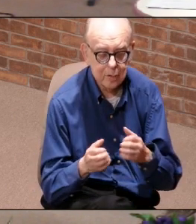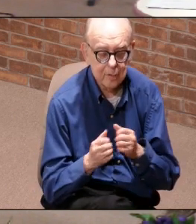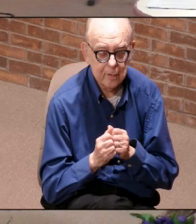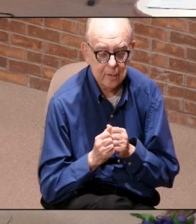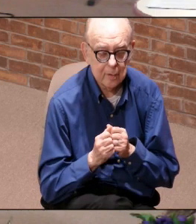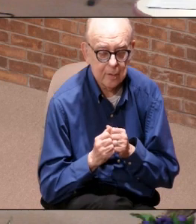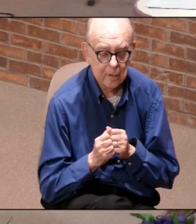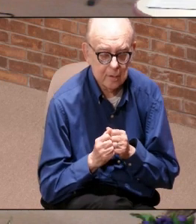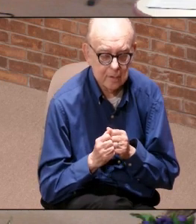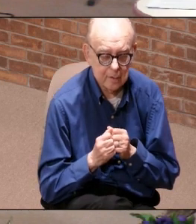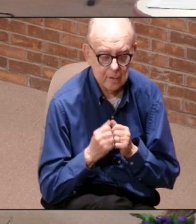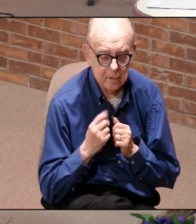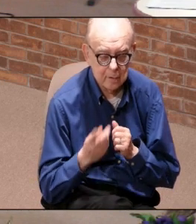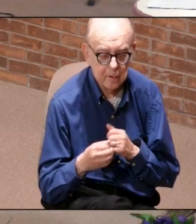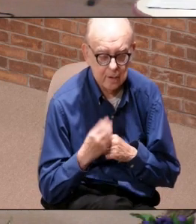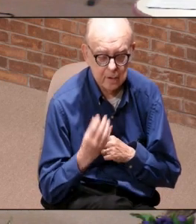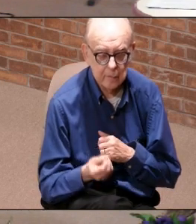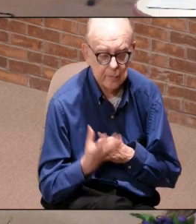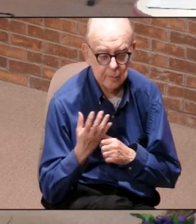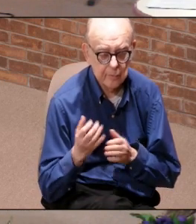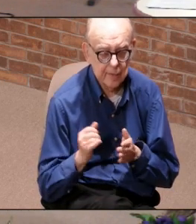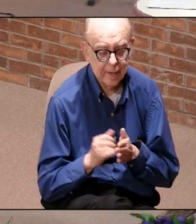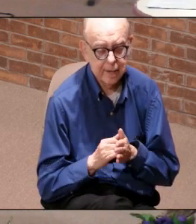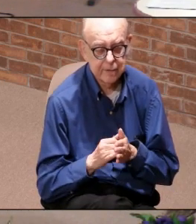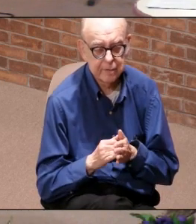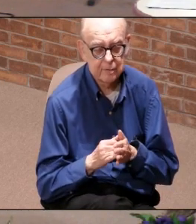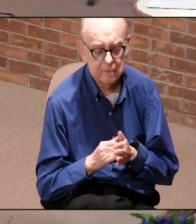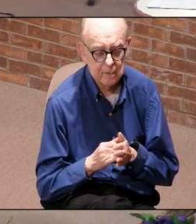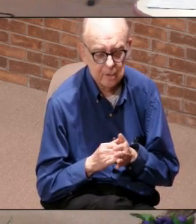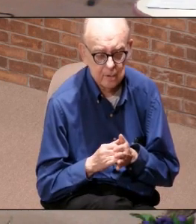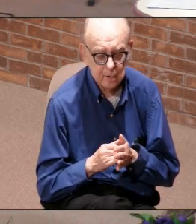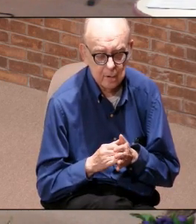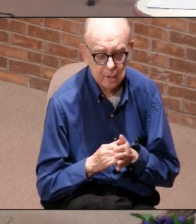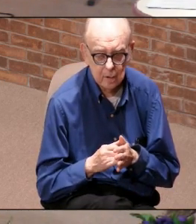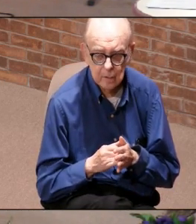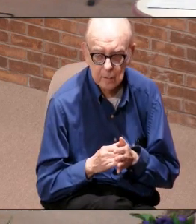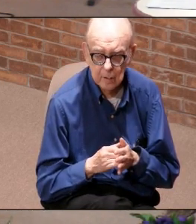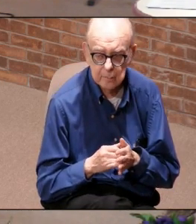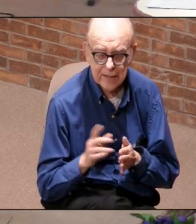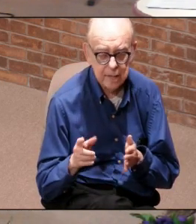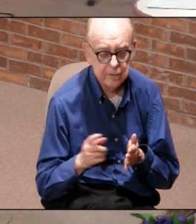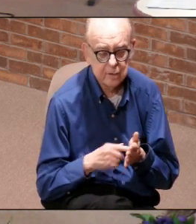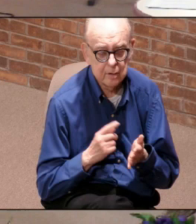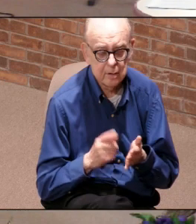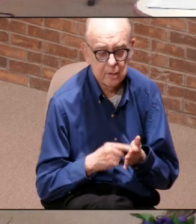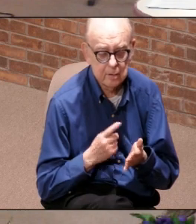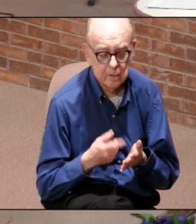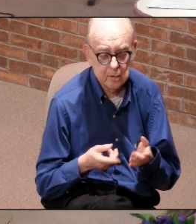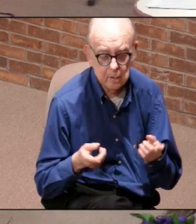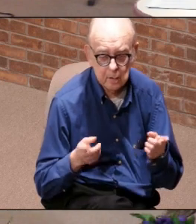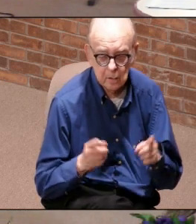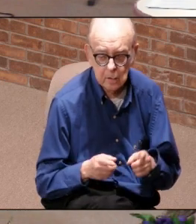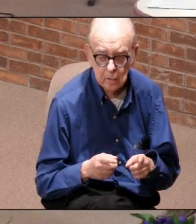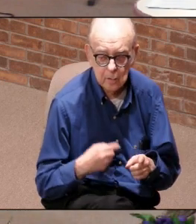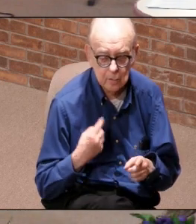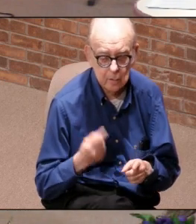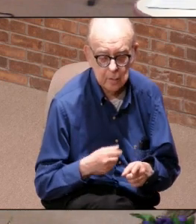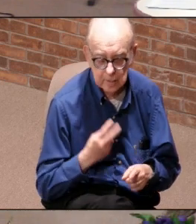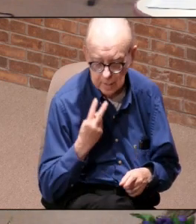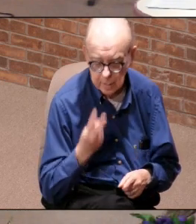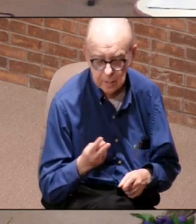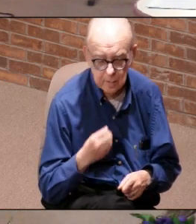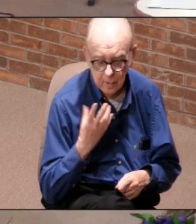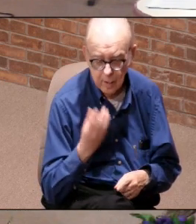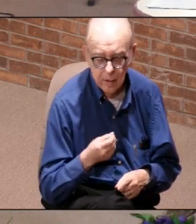And you see how beautiful that is. And sometimes what happens is we don't see